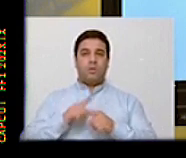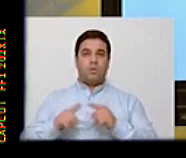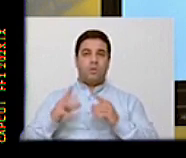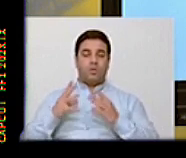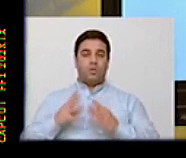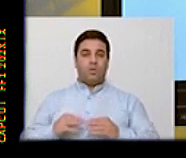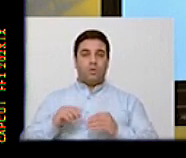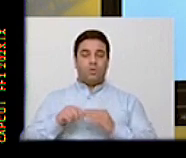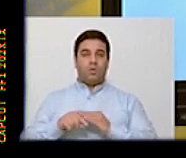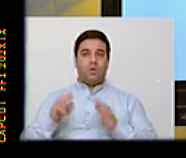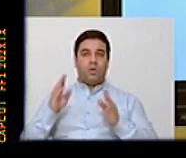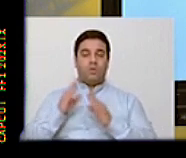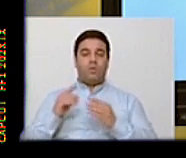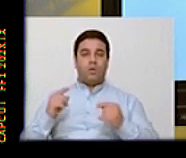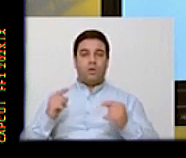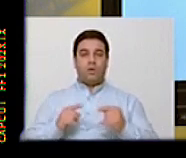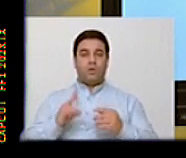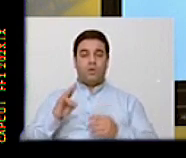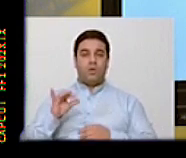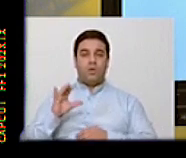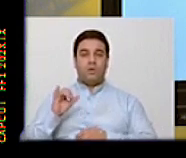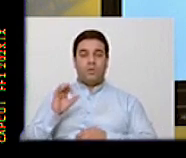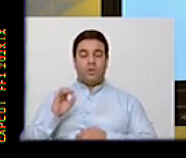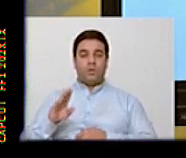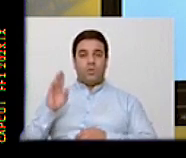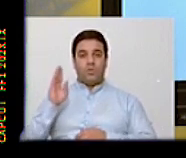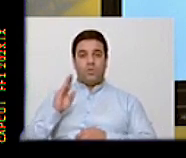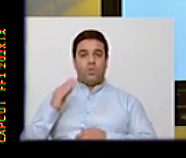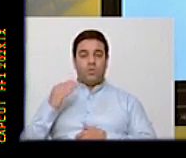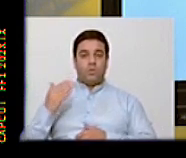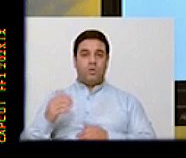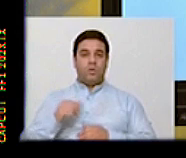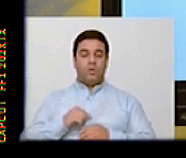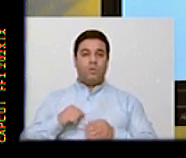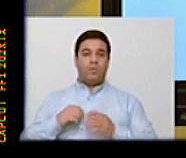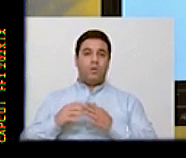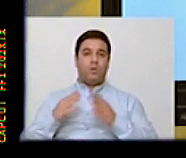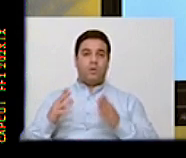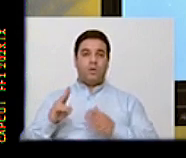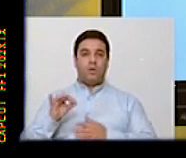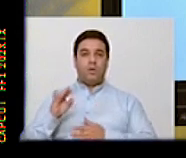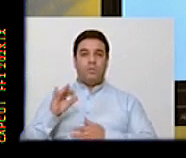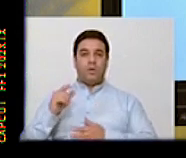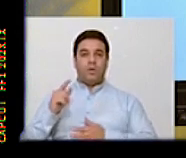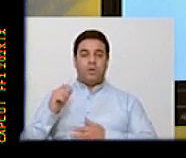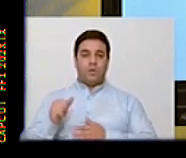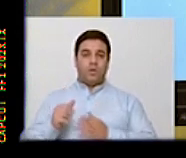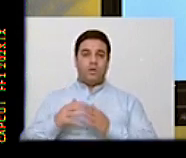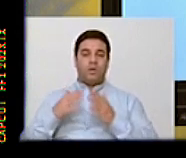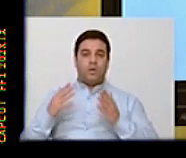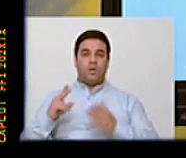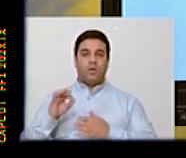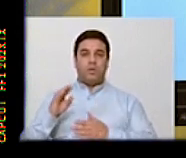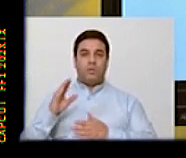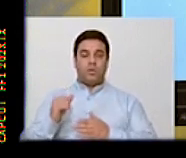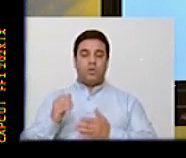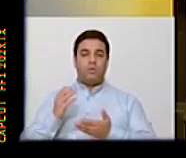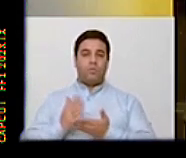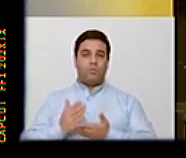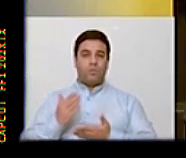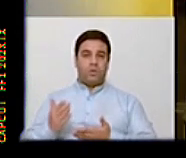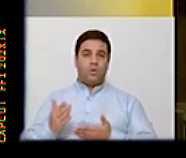Chunki havoning qarshiligiga nisbatan suvning qarshiligi eng katta qiymatiga, ya'ni kattaroq qiymatiga ega